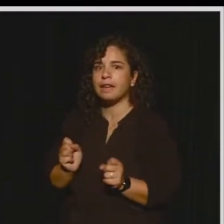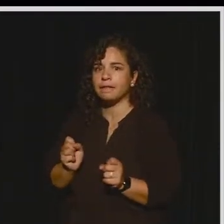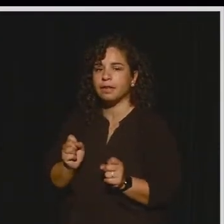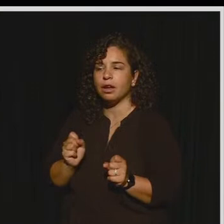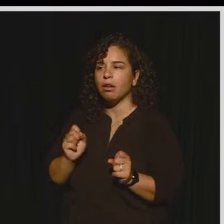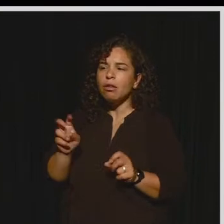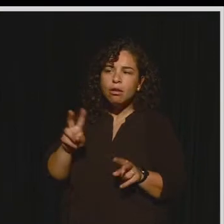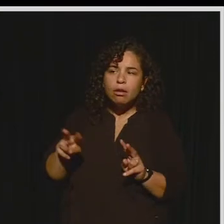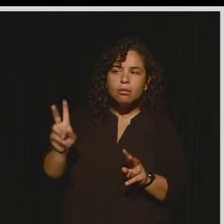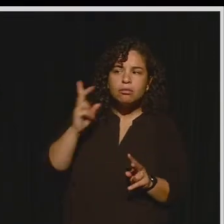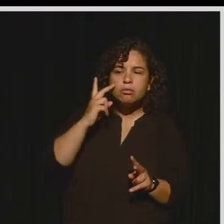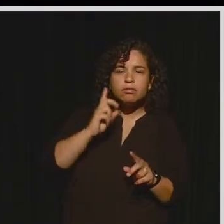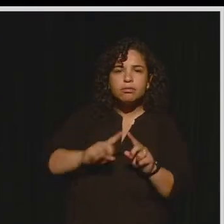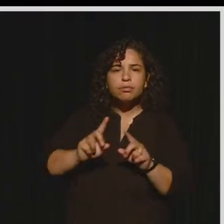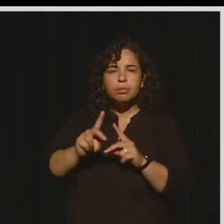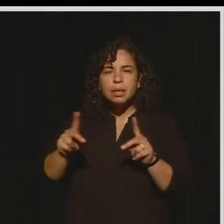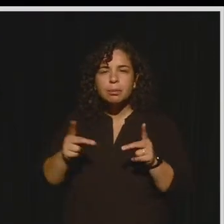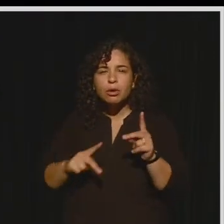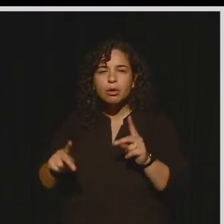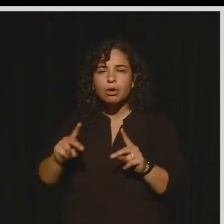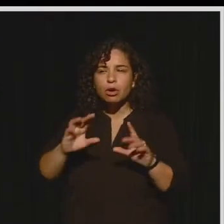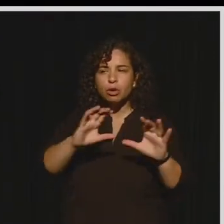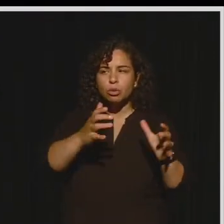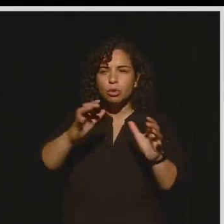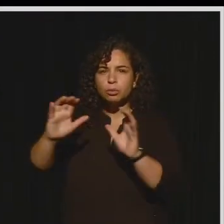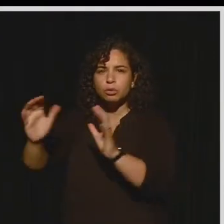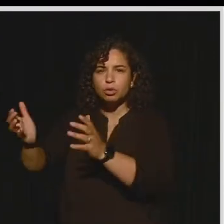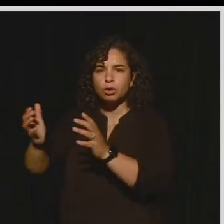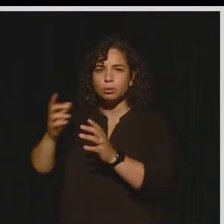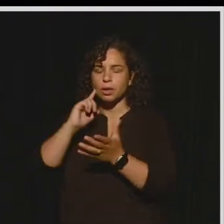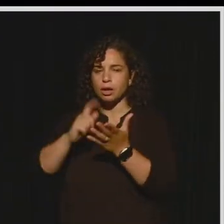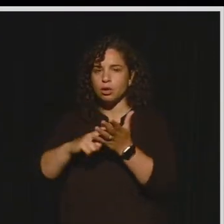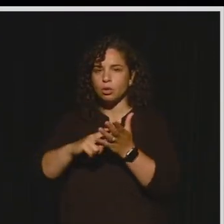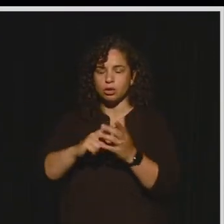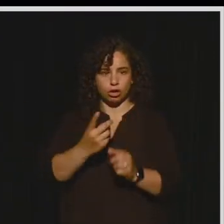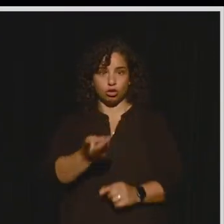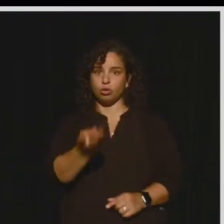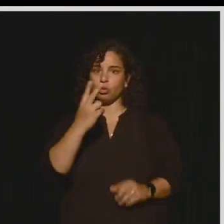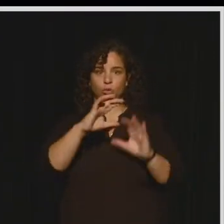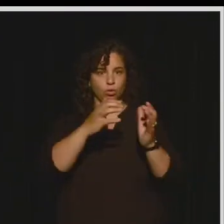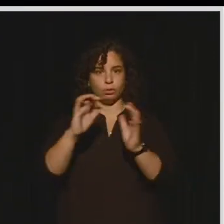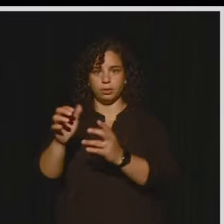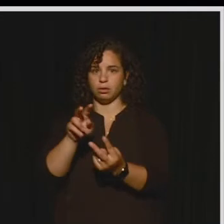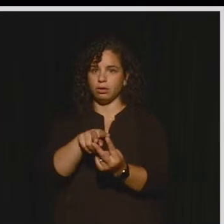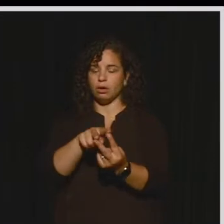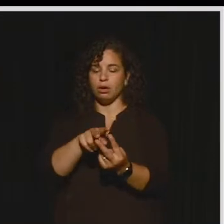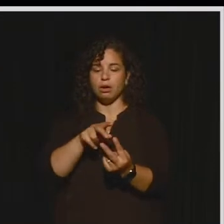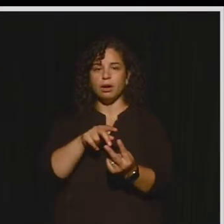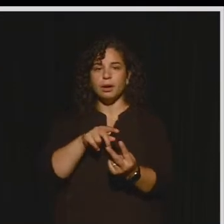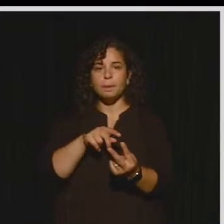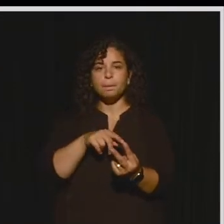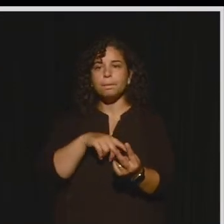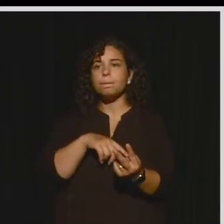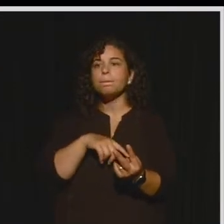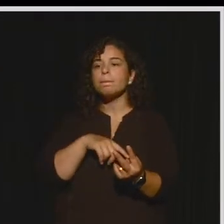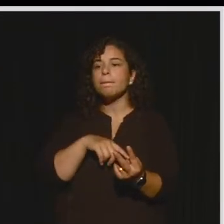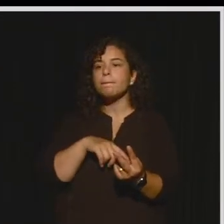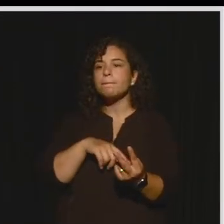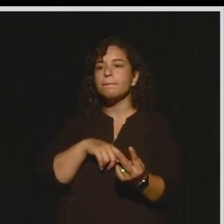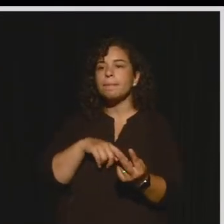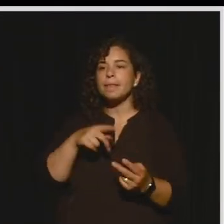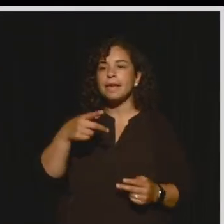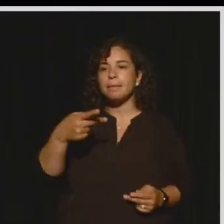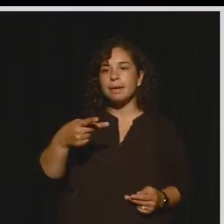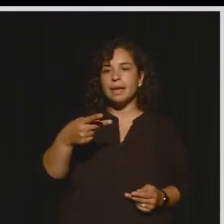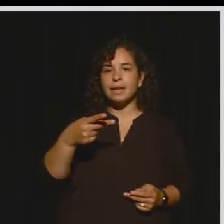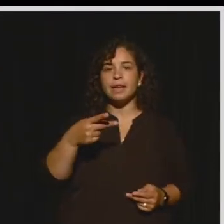and all the groups and everything, and then the 2 groups that really stood out for me was the P flag, because they